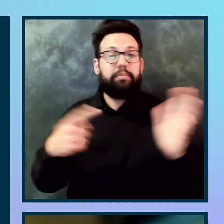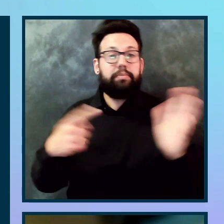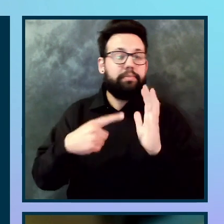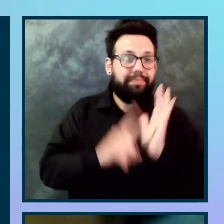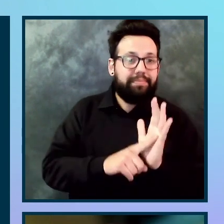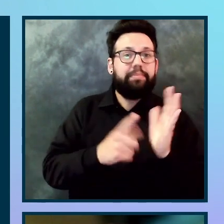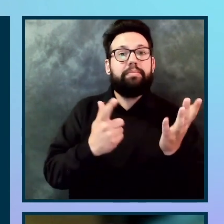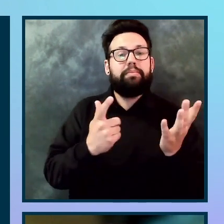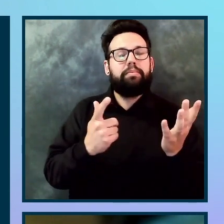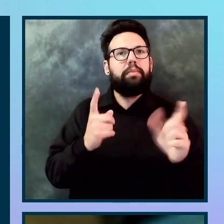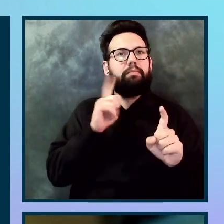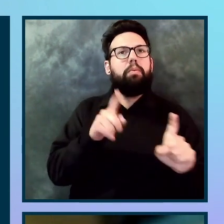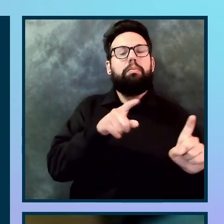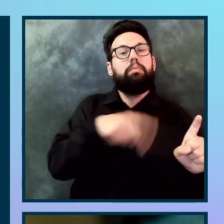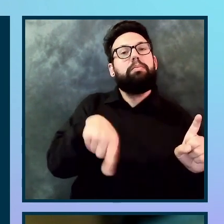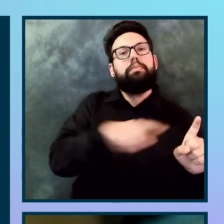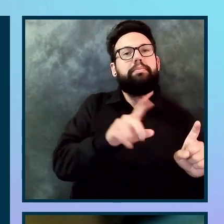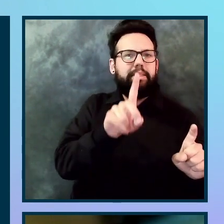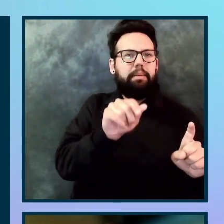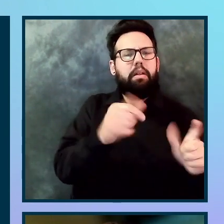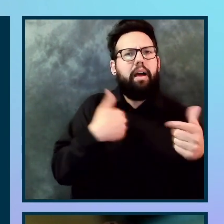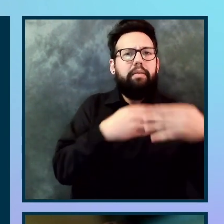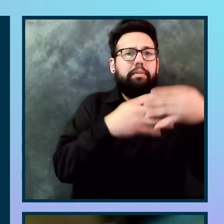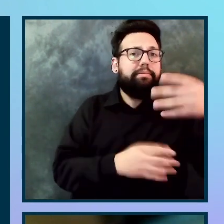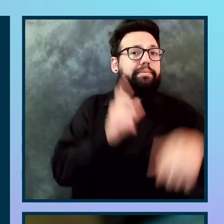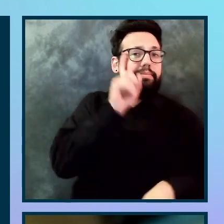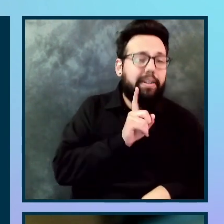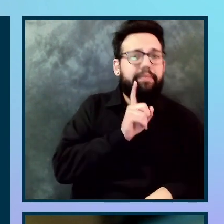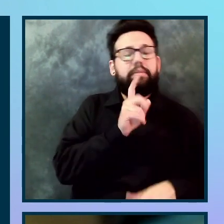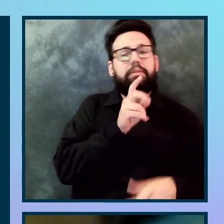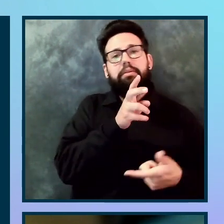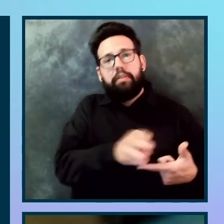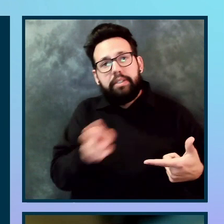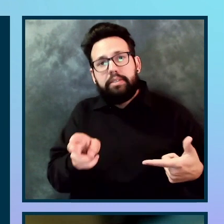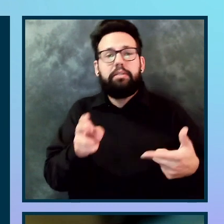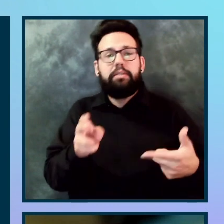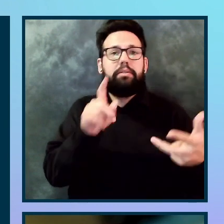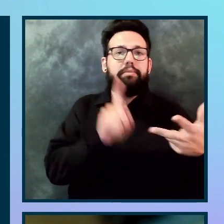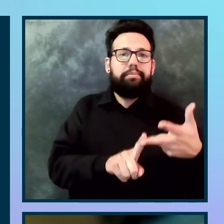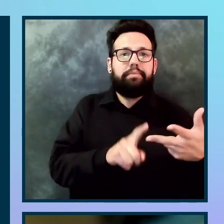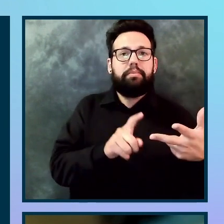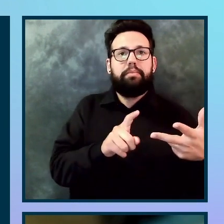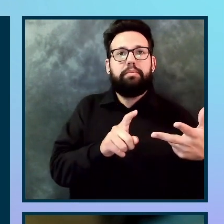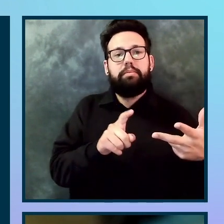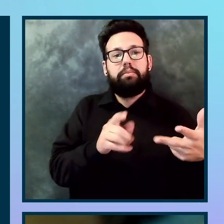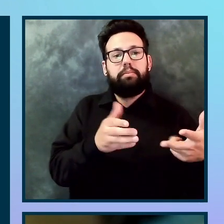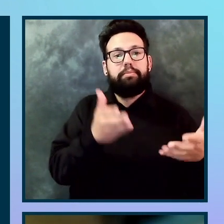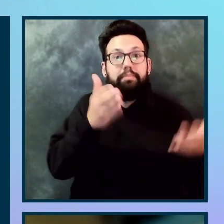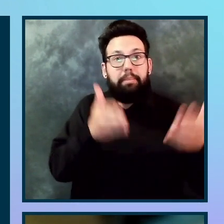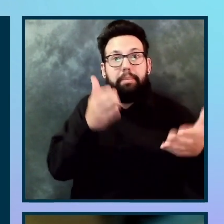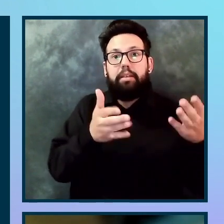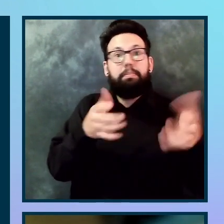the audio category, we could have people who are deaf, people who are hard of hearing, people who are in an arcade. It's